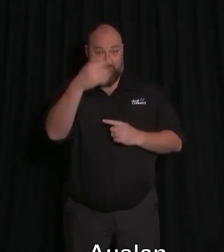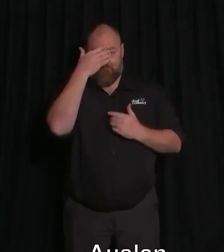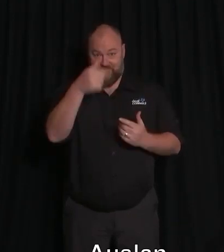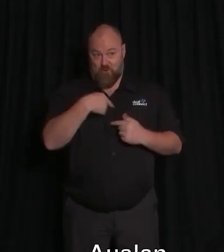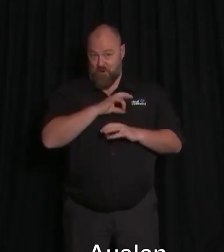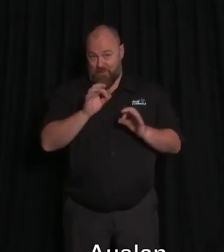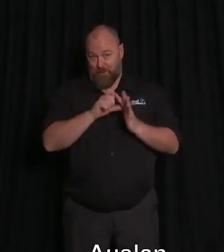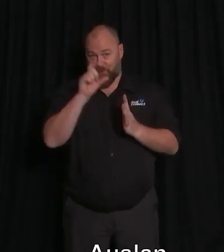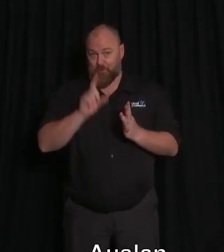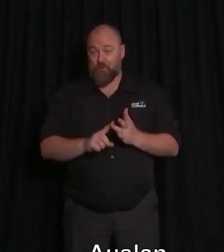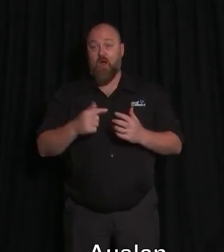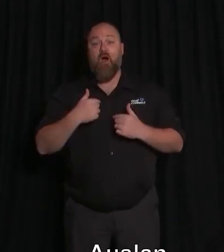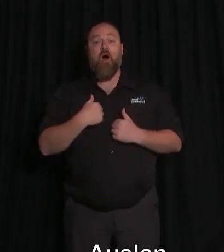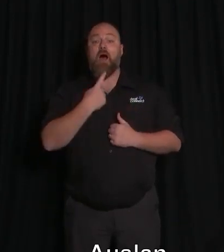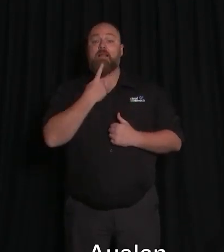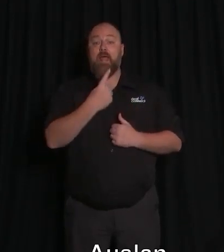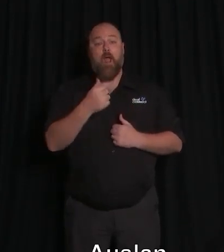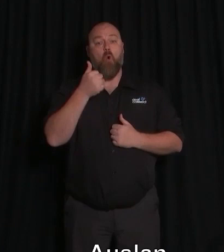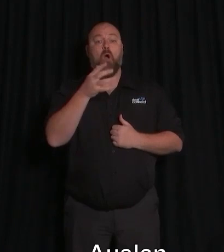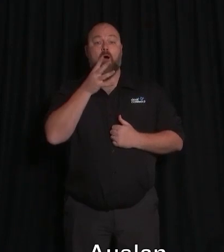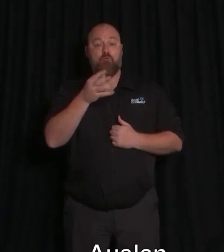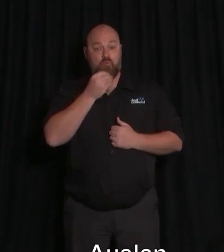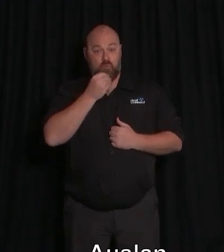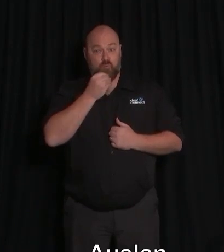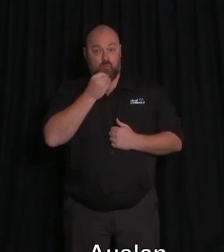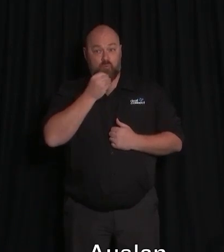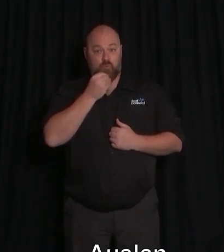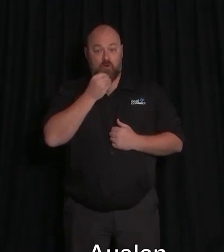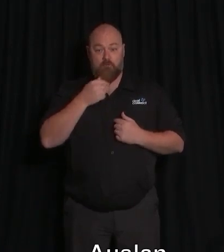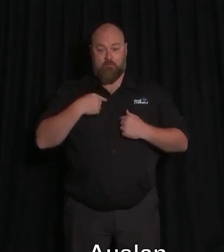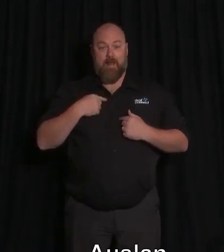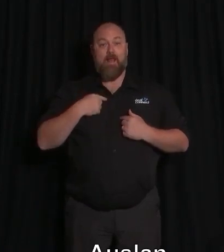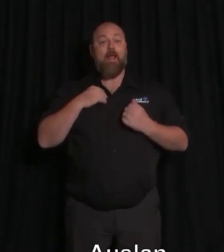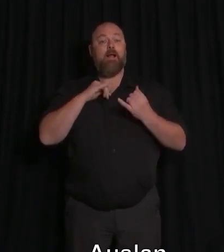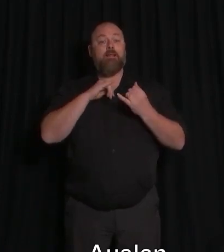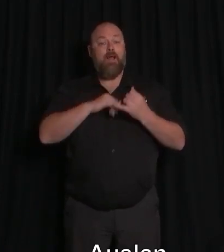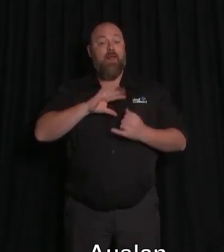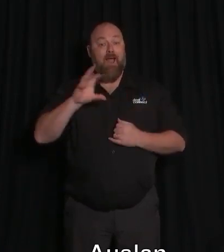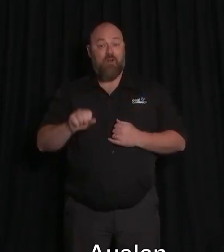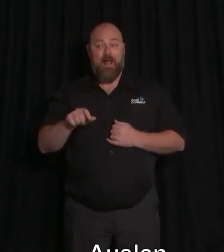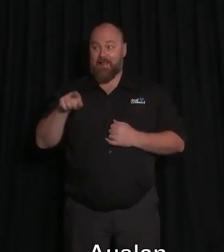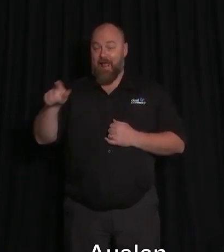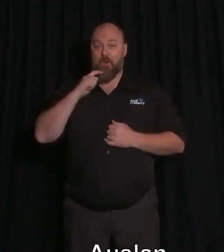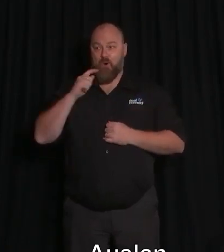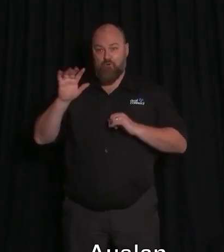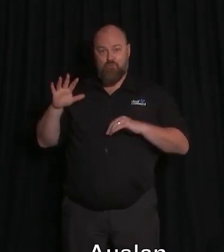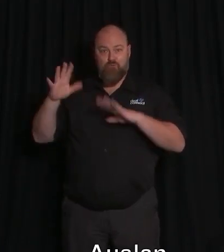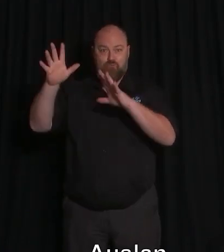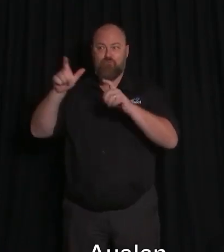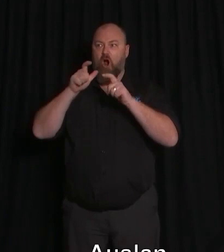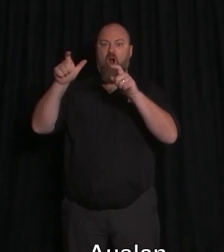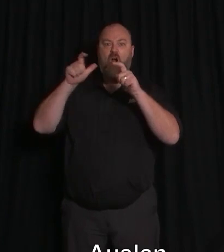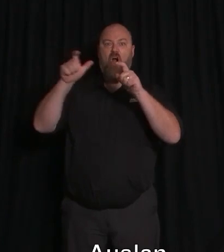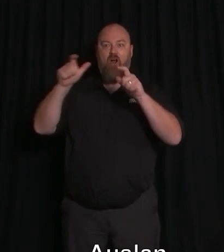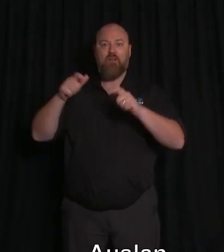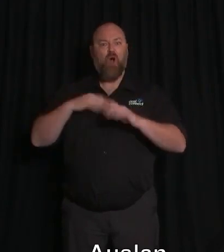do. When I said good afternoon, in South Africa, I would get a warm-hearted, full-throated response.